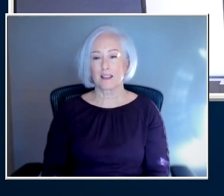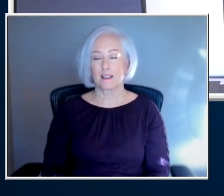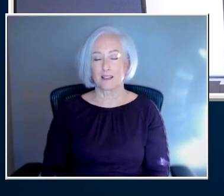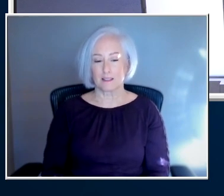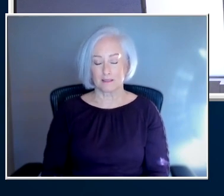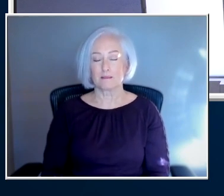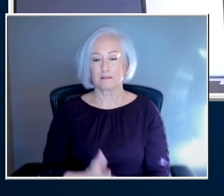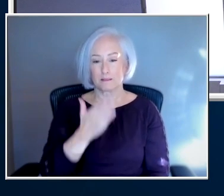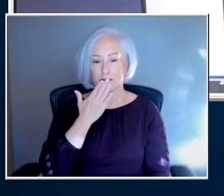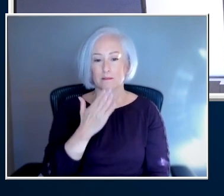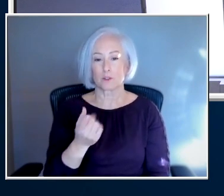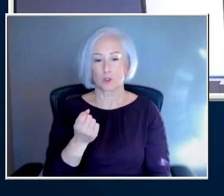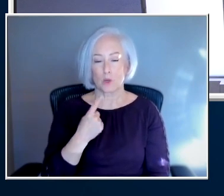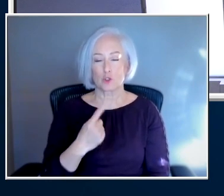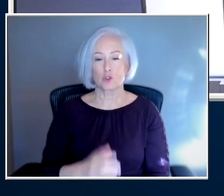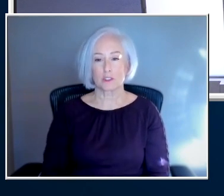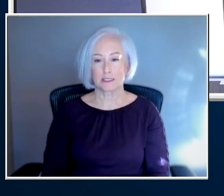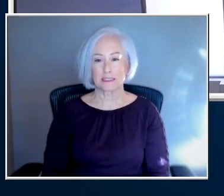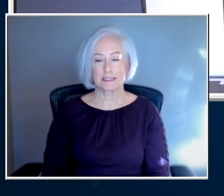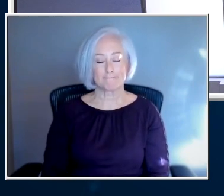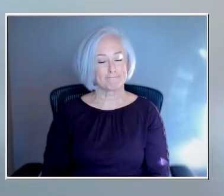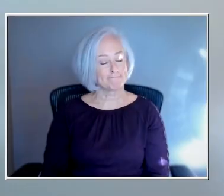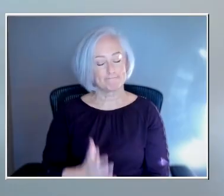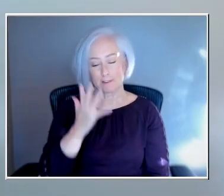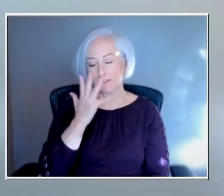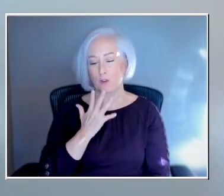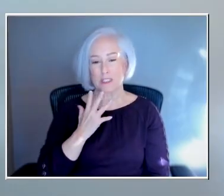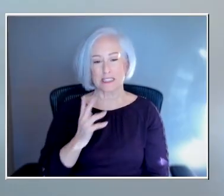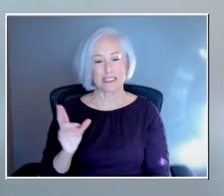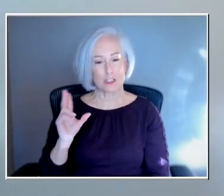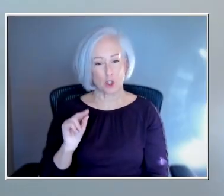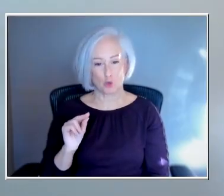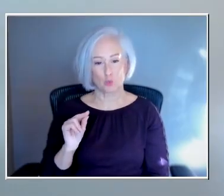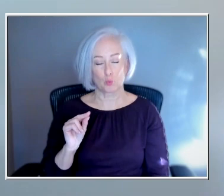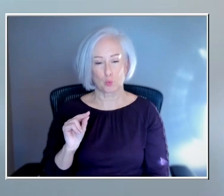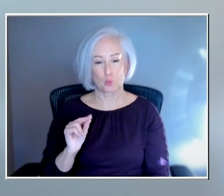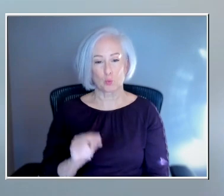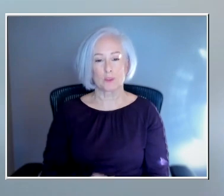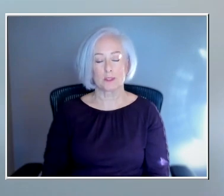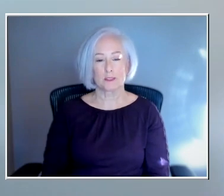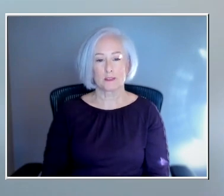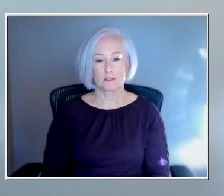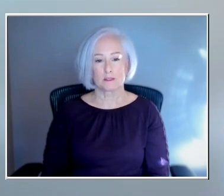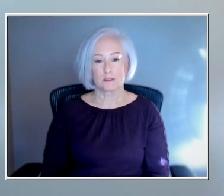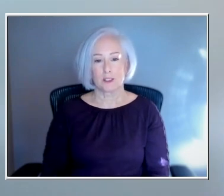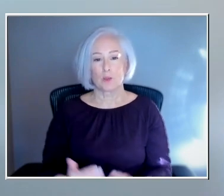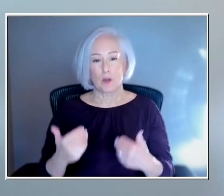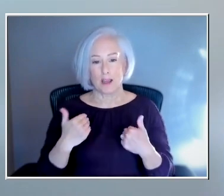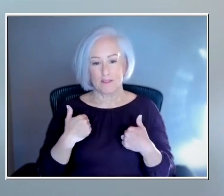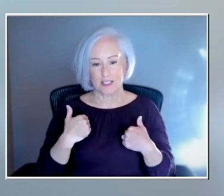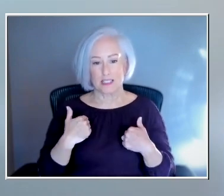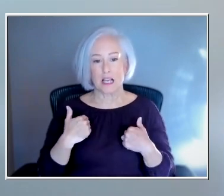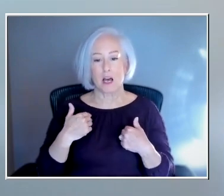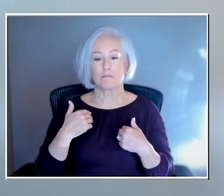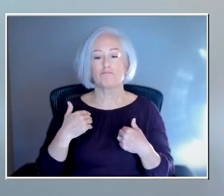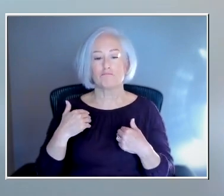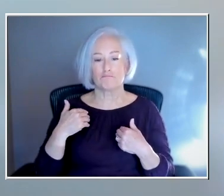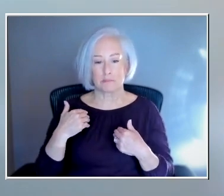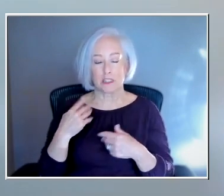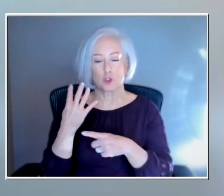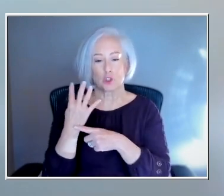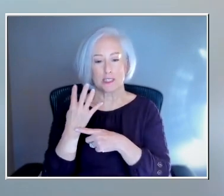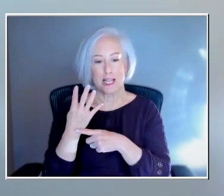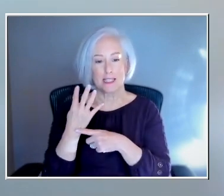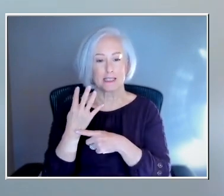That's a good question. Unfortunately, no. There's not, there are certain underlying genetic disorders that do increase your risk to have